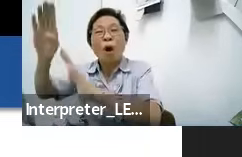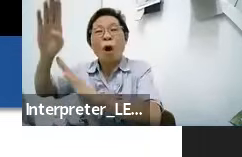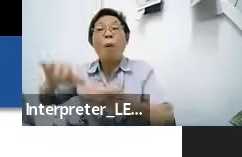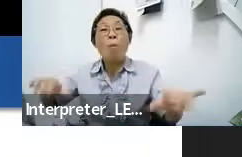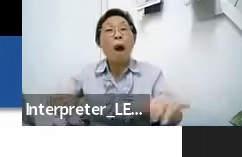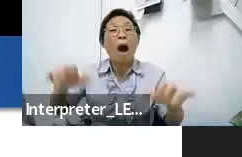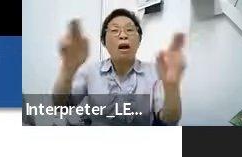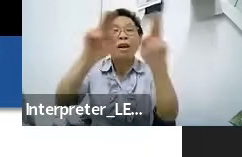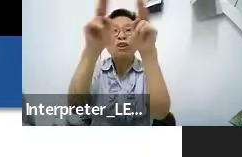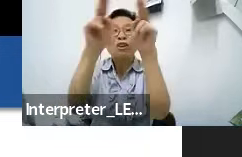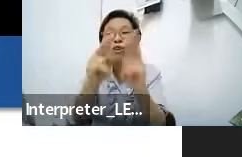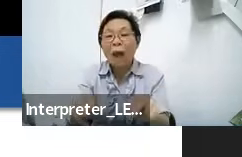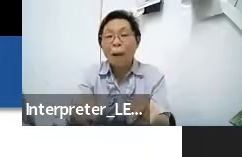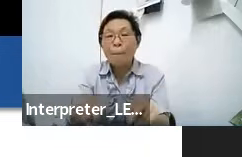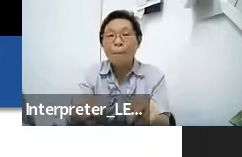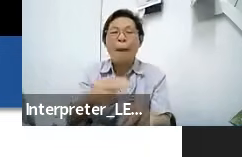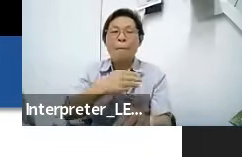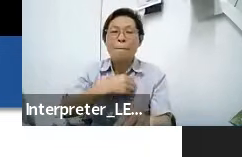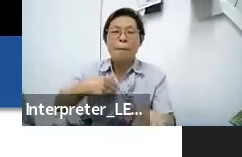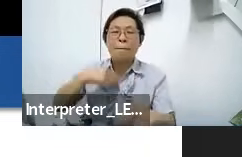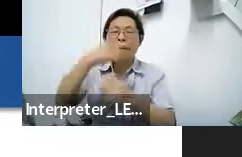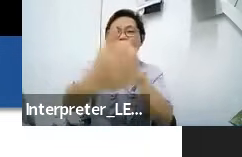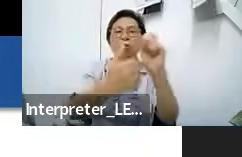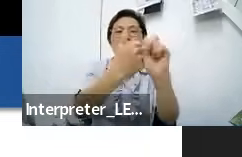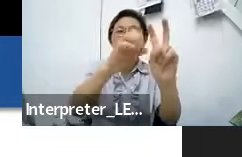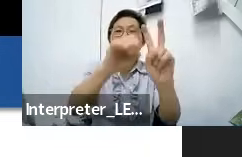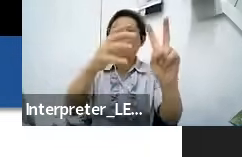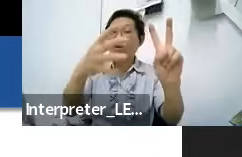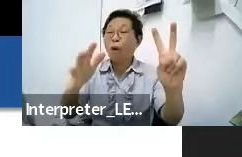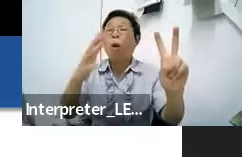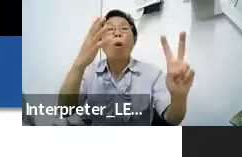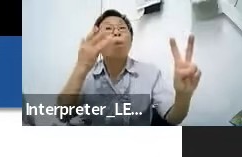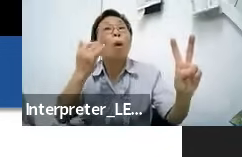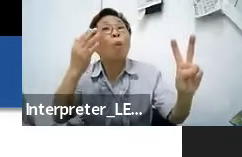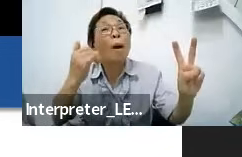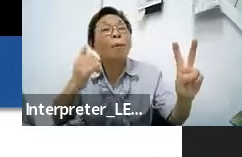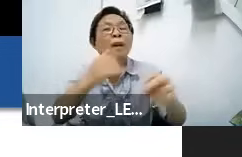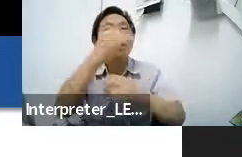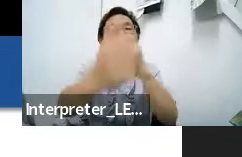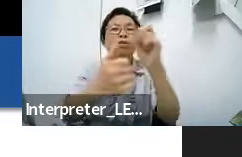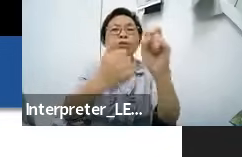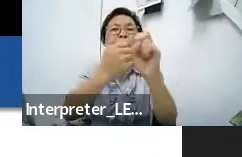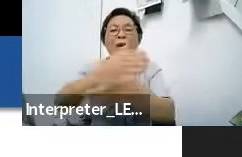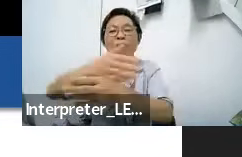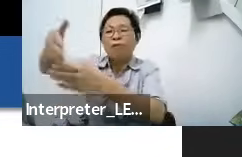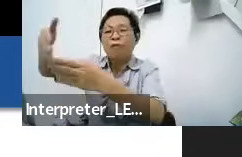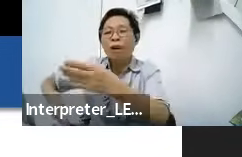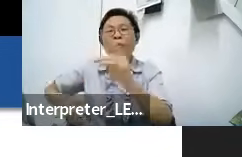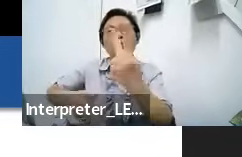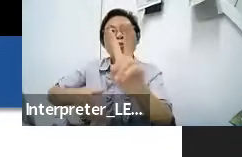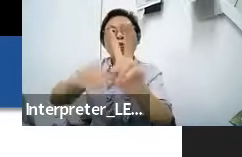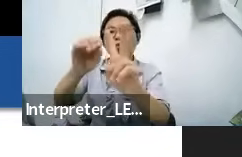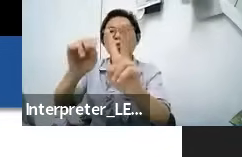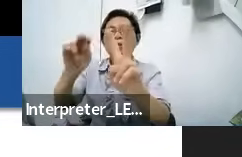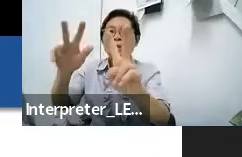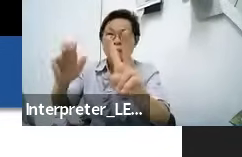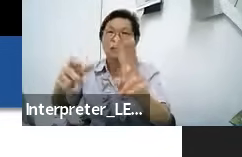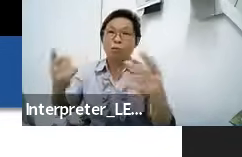UN member states in 2015, and it's due to end in 2030. So we're already halfway